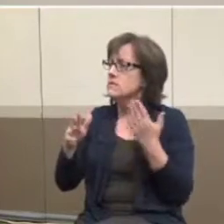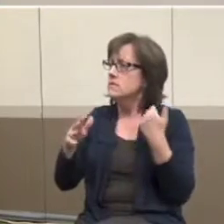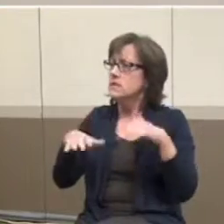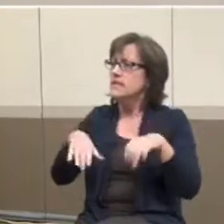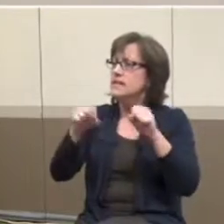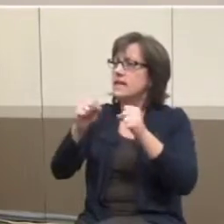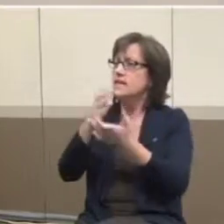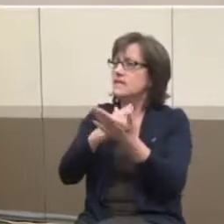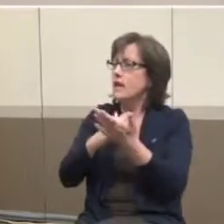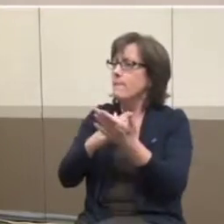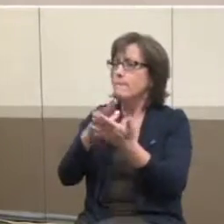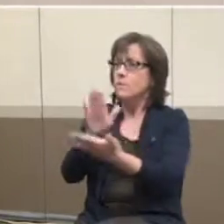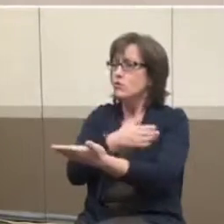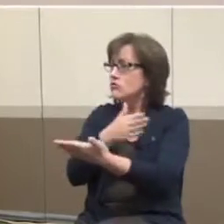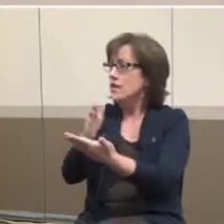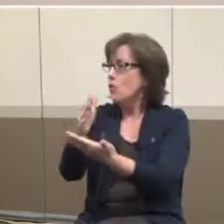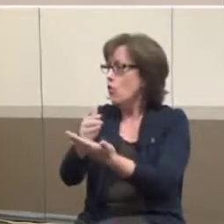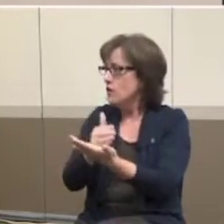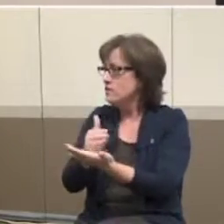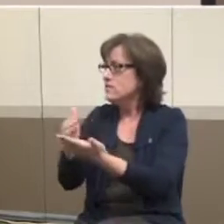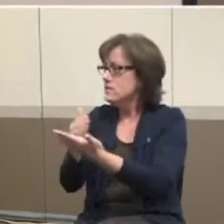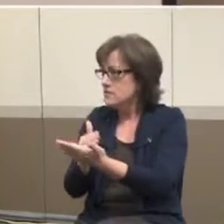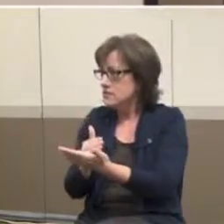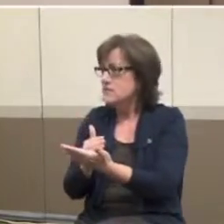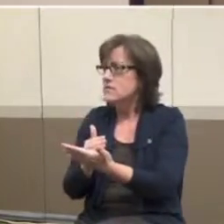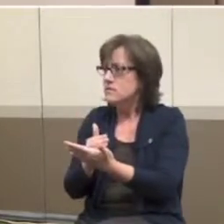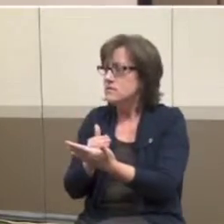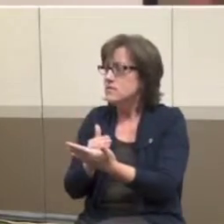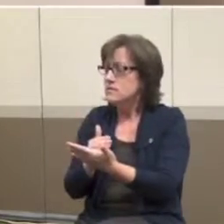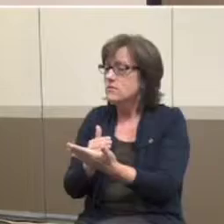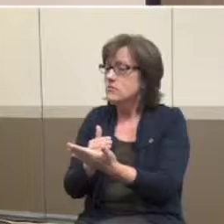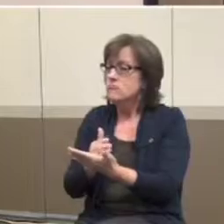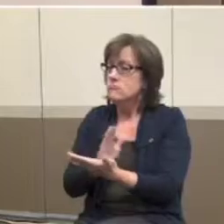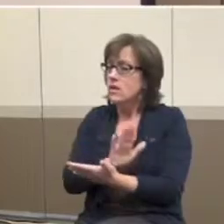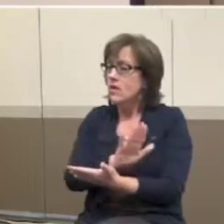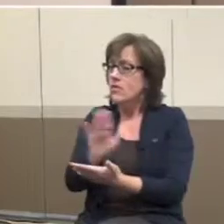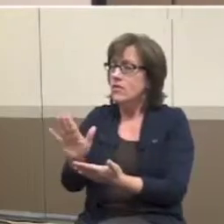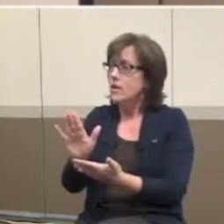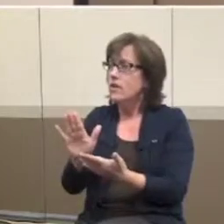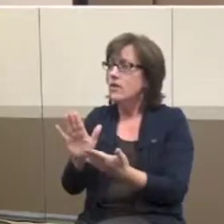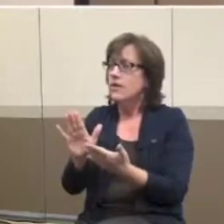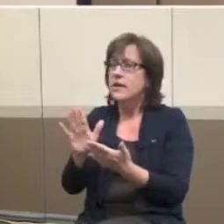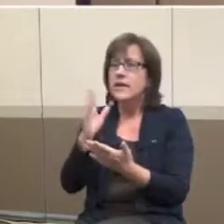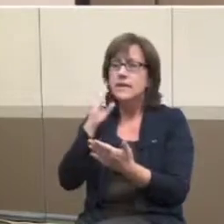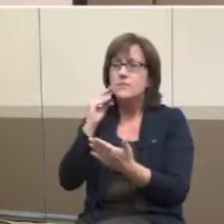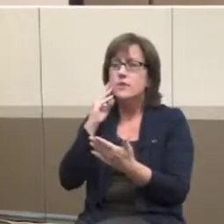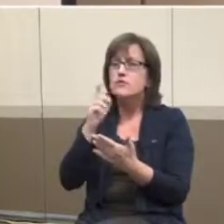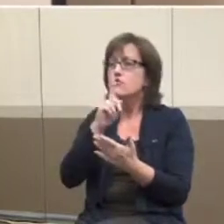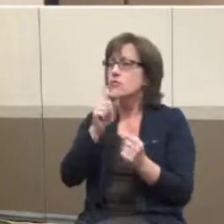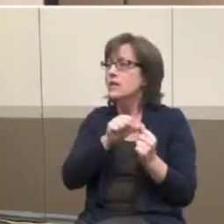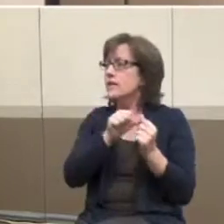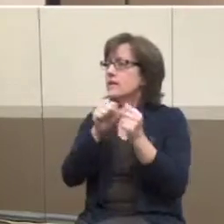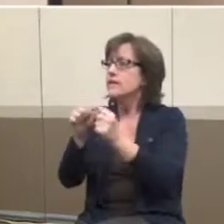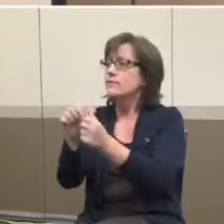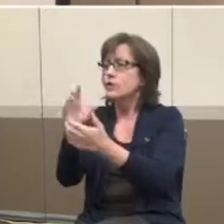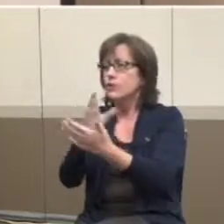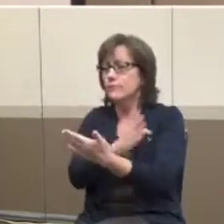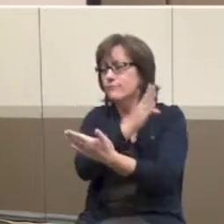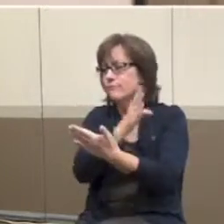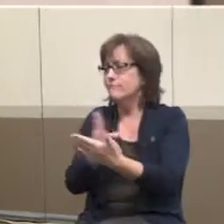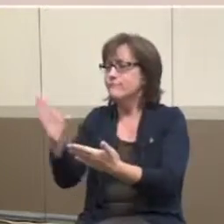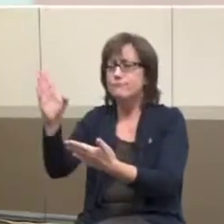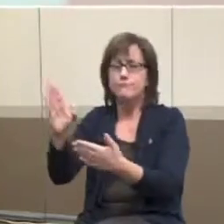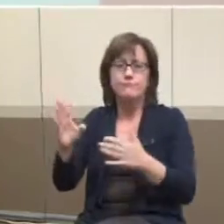music courses, that their experiences were really on a continuum. Some of the students